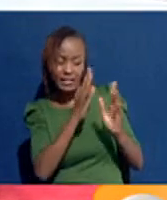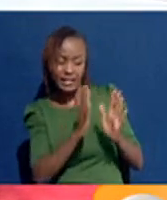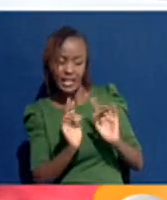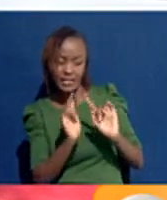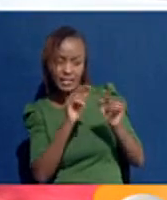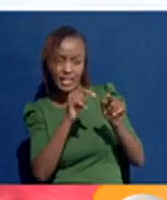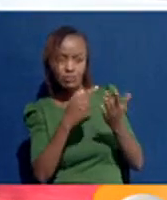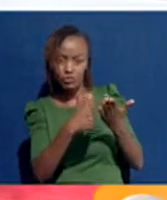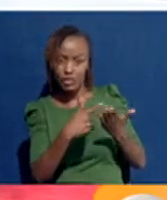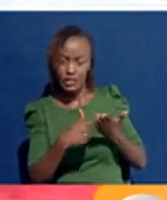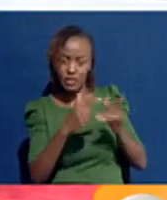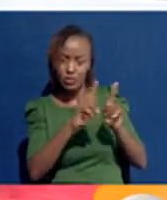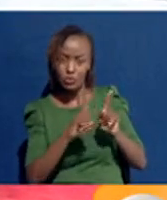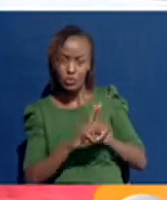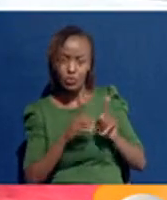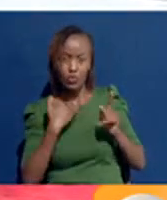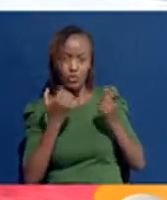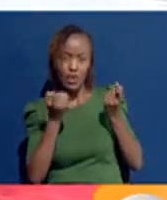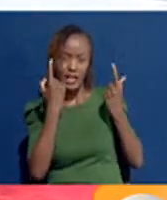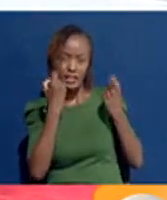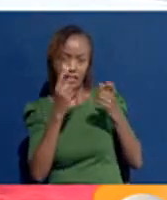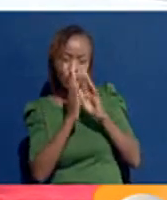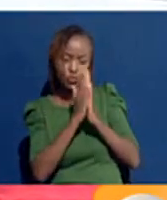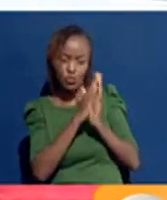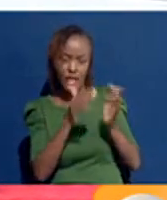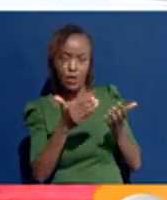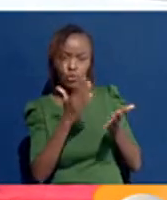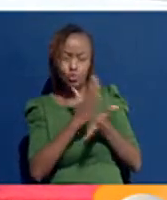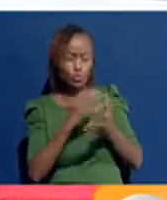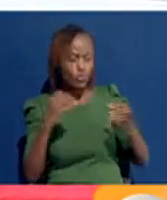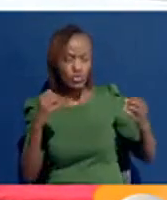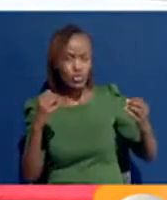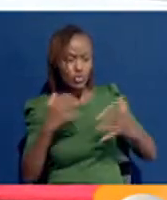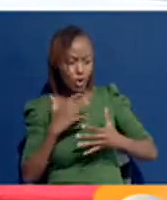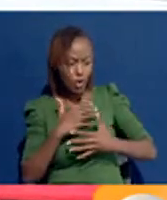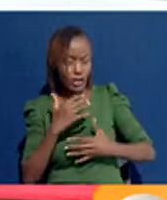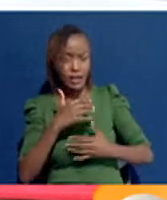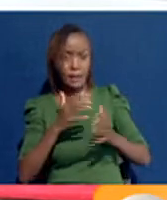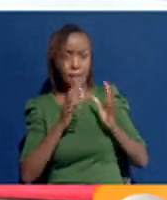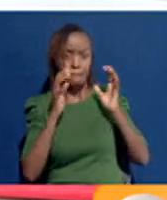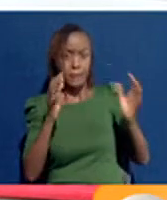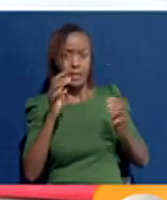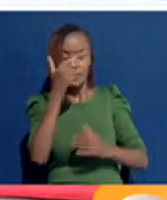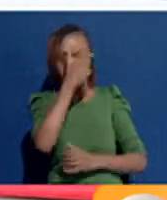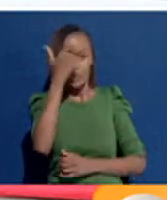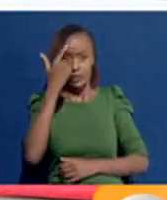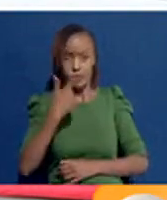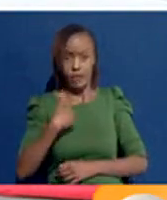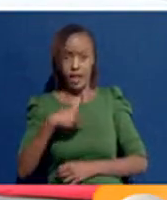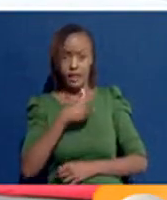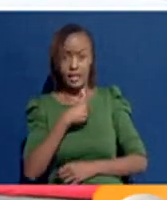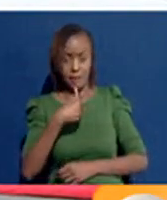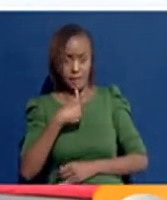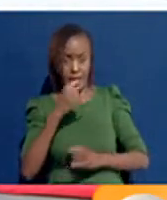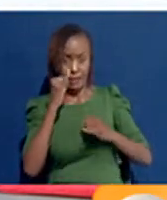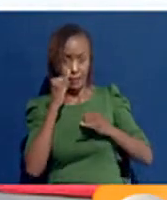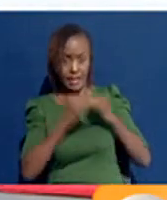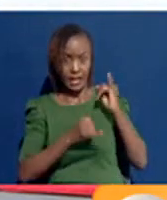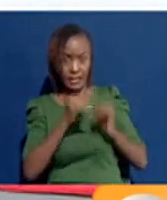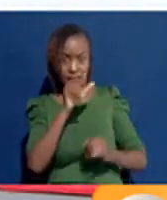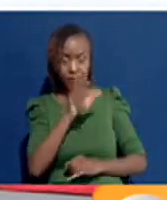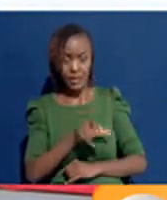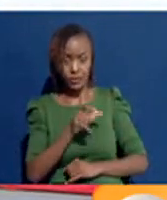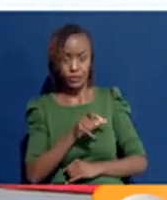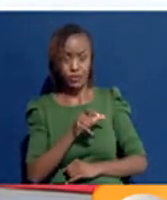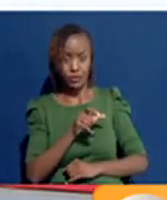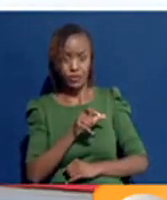the situation itself. It is very perplexing, especially to us, because I was the last person on that Thursday,